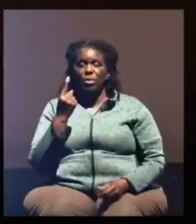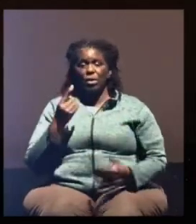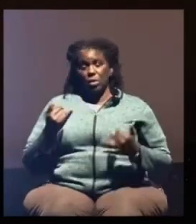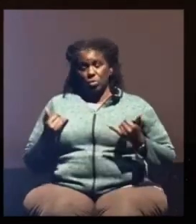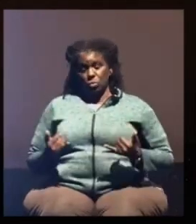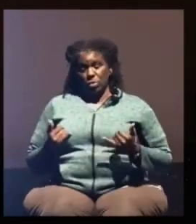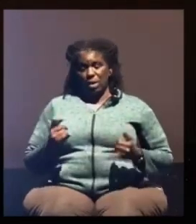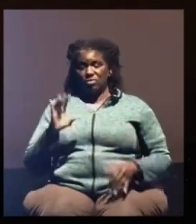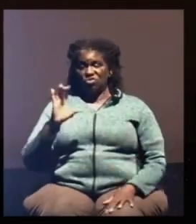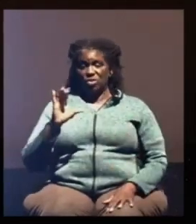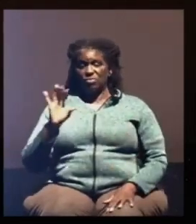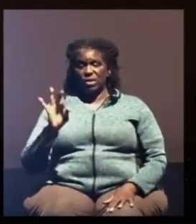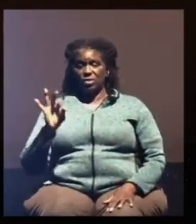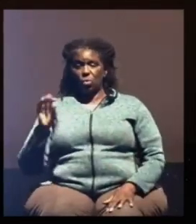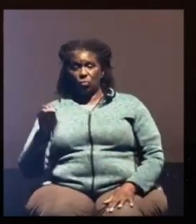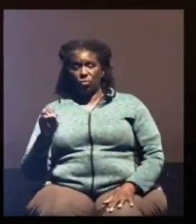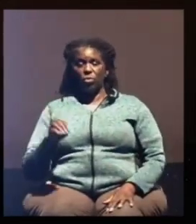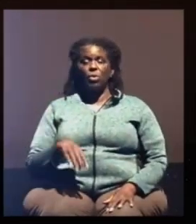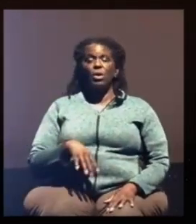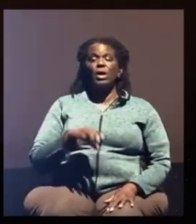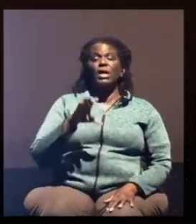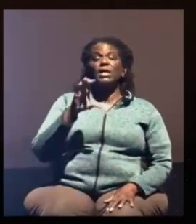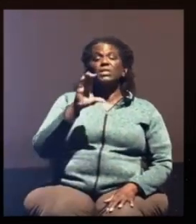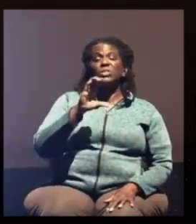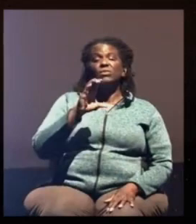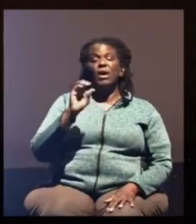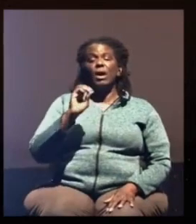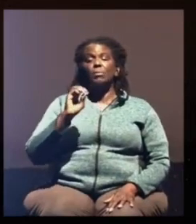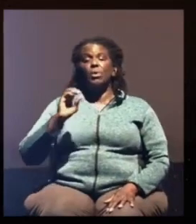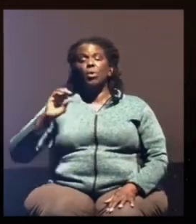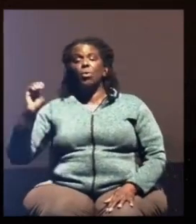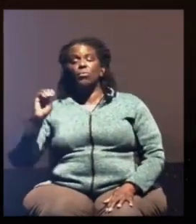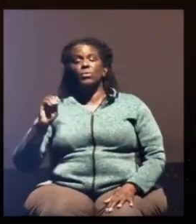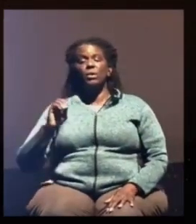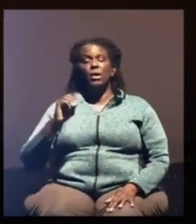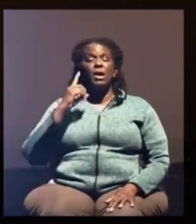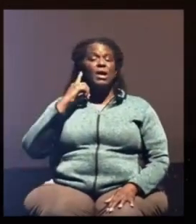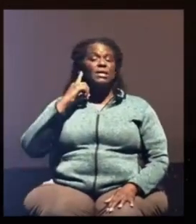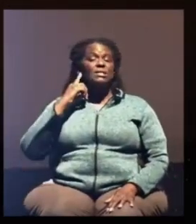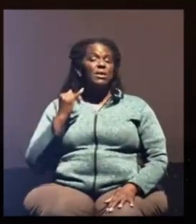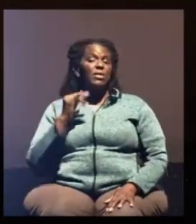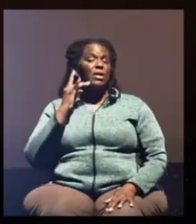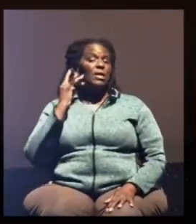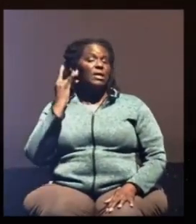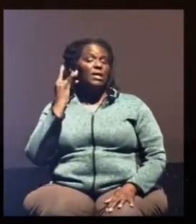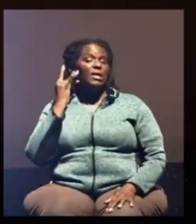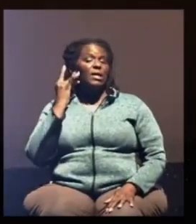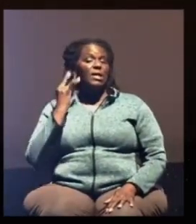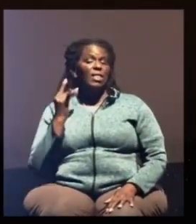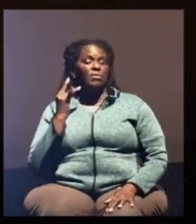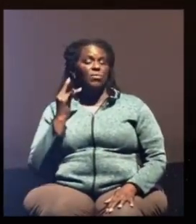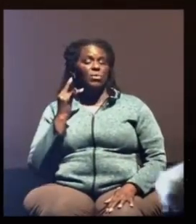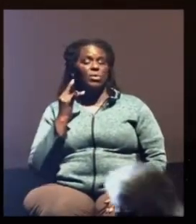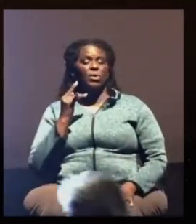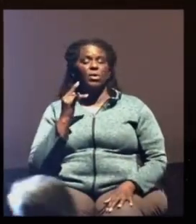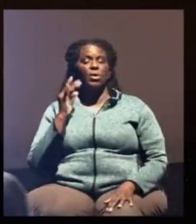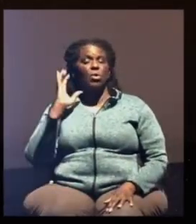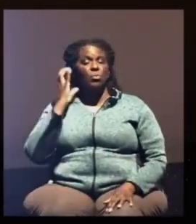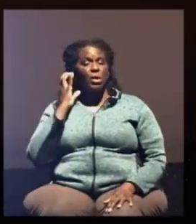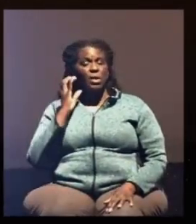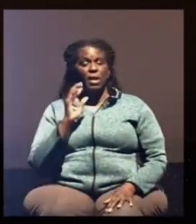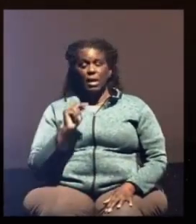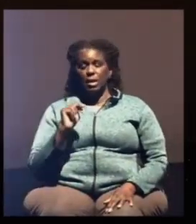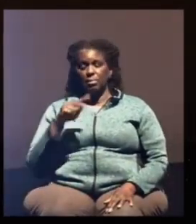Chief Financial Officer and Chief Operating Officer of Southern California Public Radio, the NPR station known as